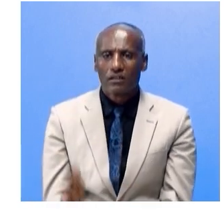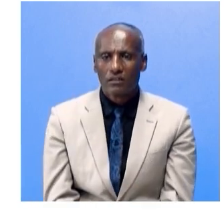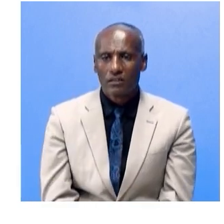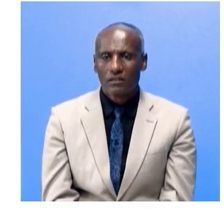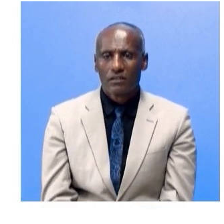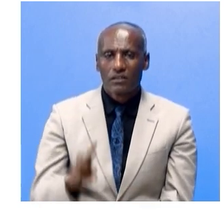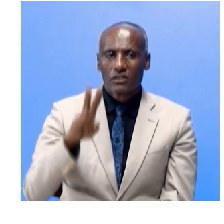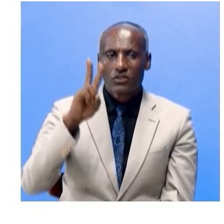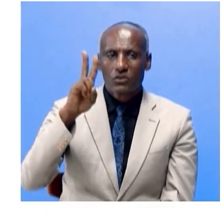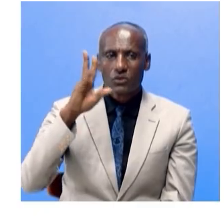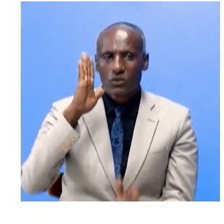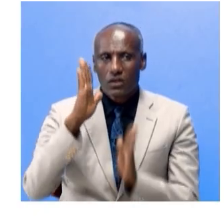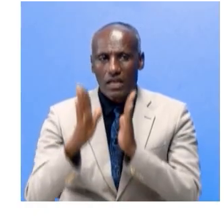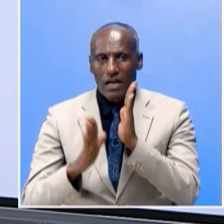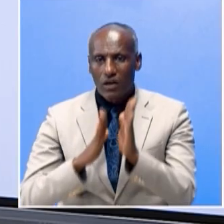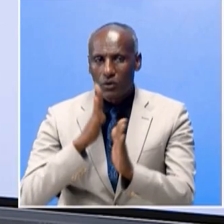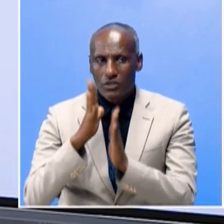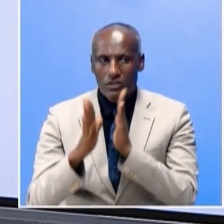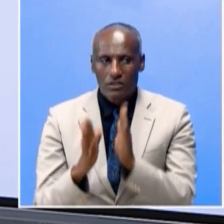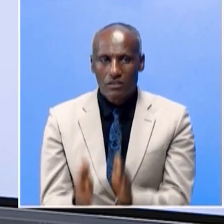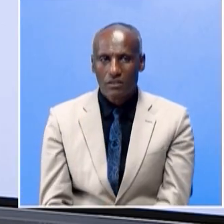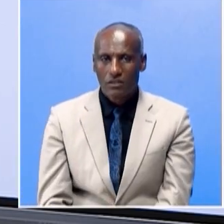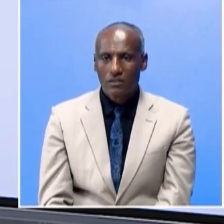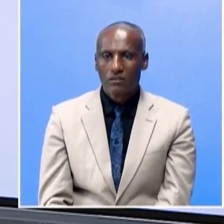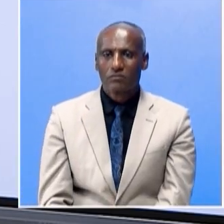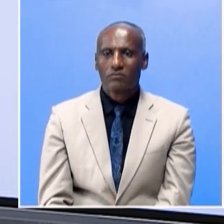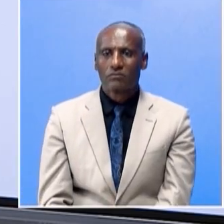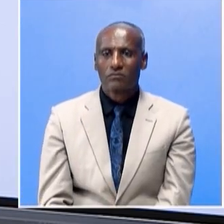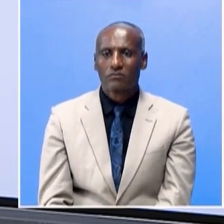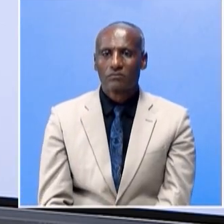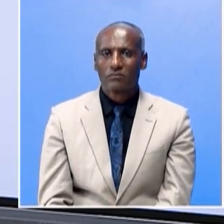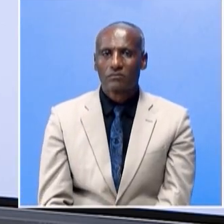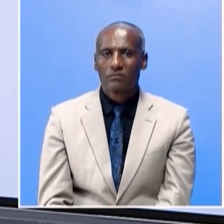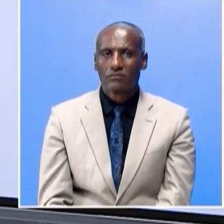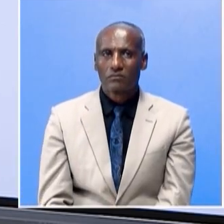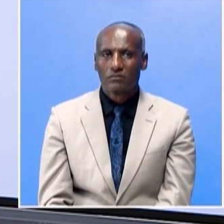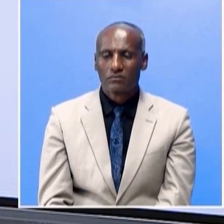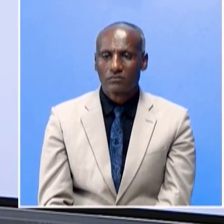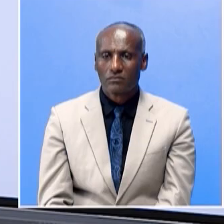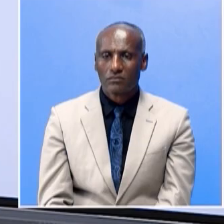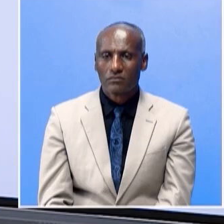2 languages. 2 languages.